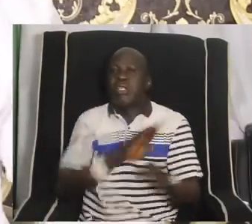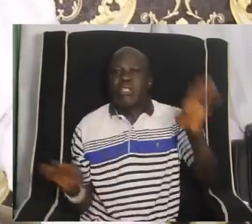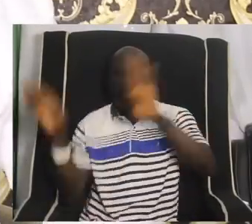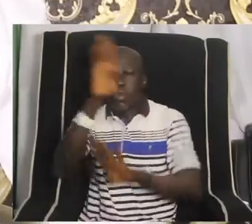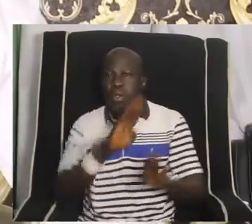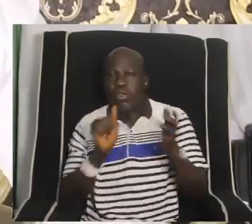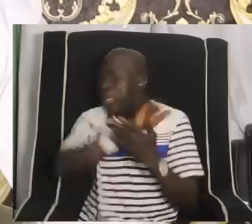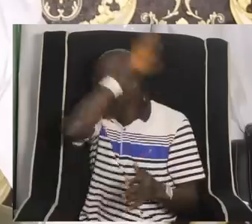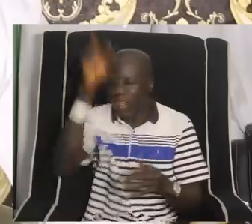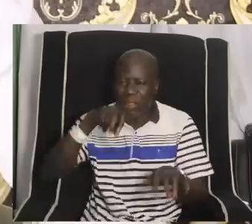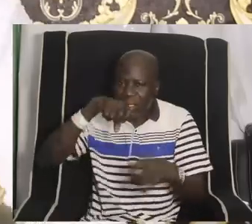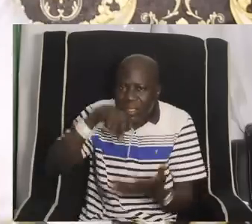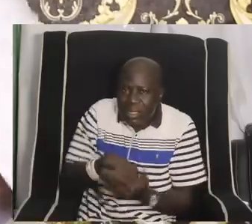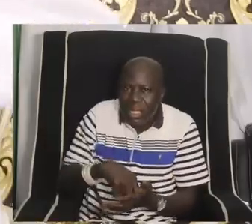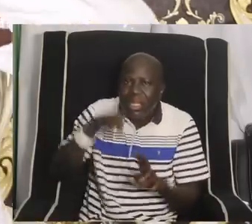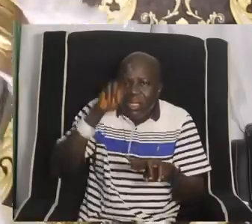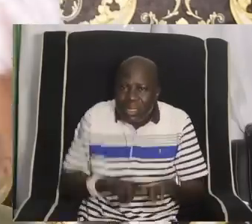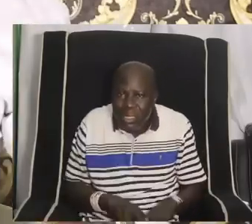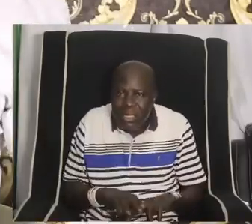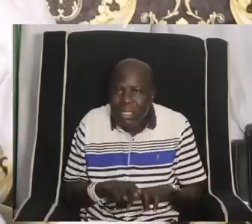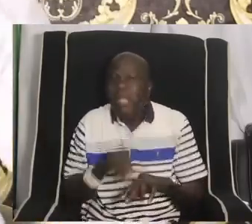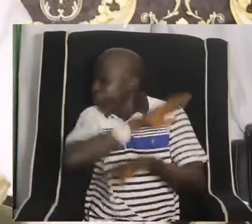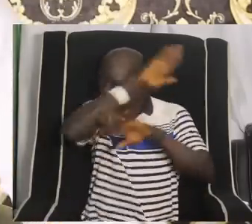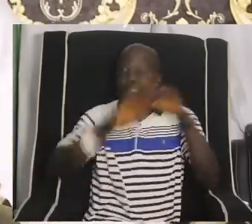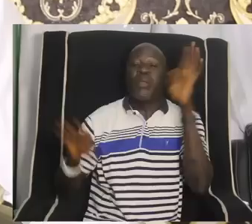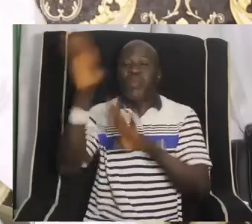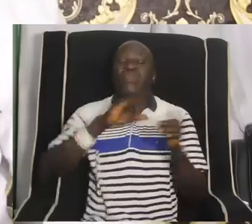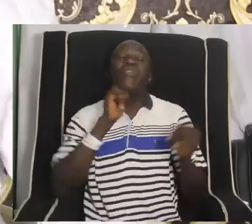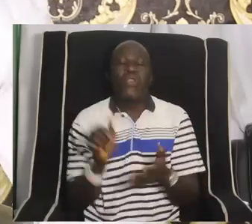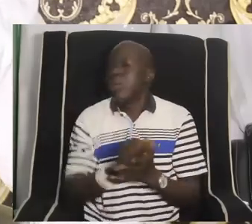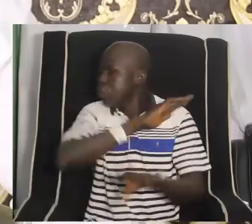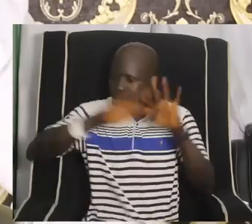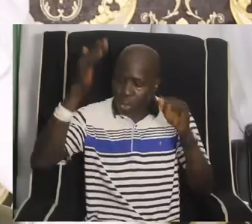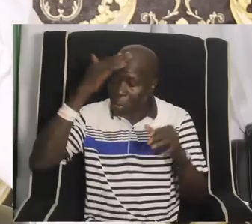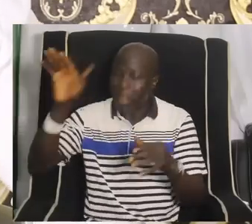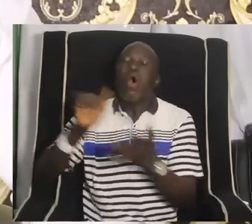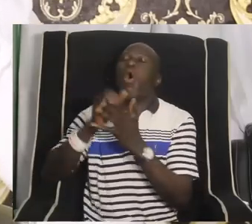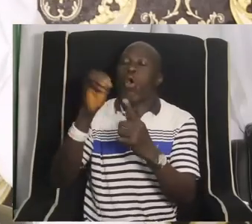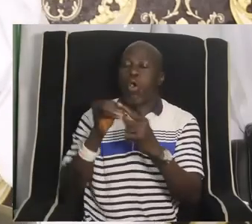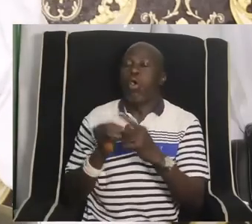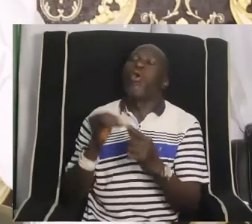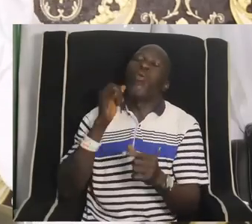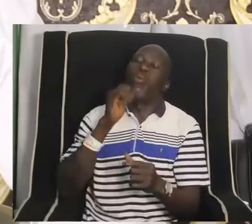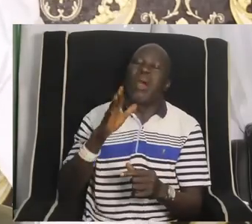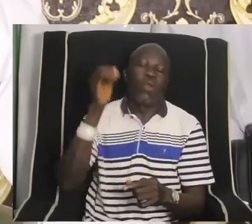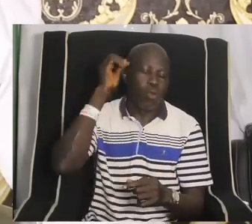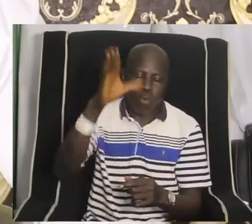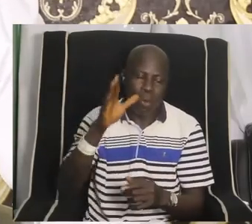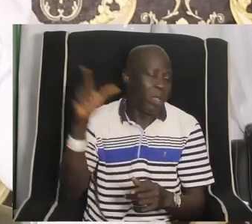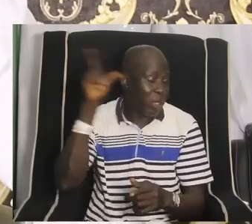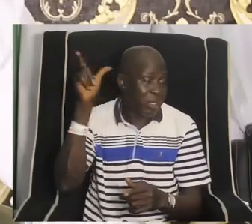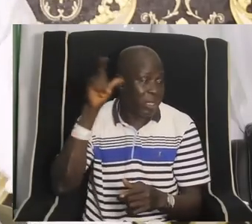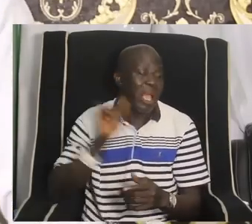Stand up. You can't sit down to pray this prayer. Your pastor did not know a man or a woman. Listen to